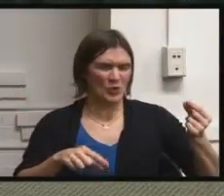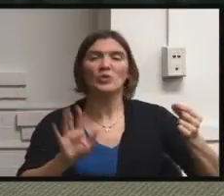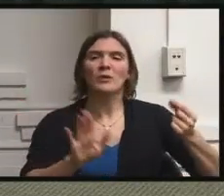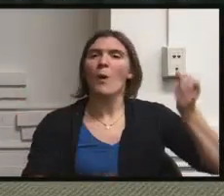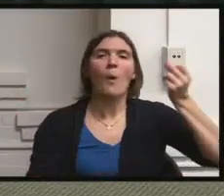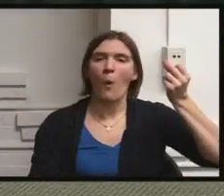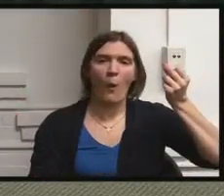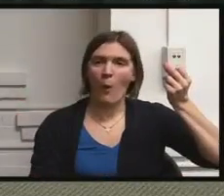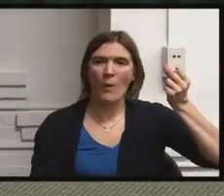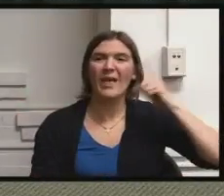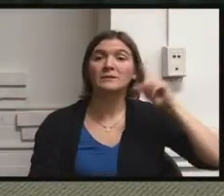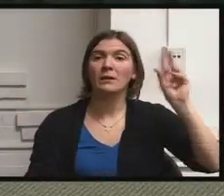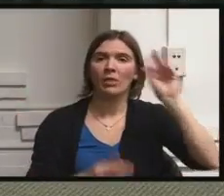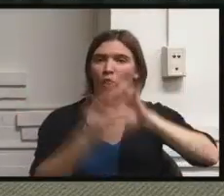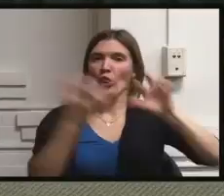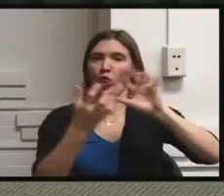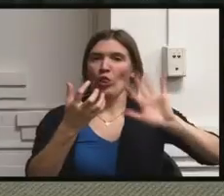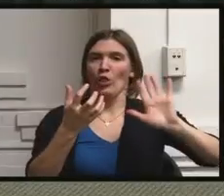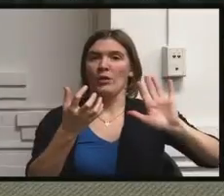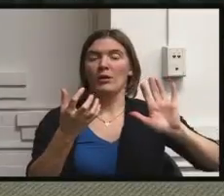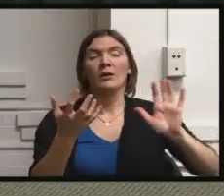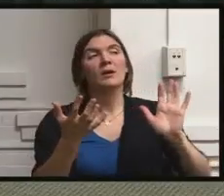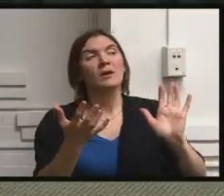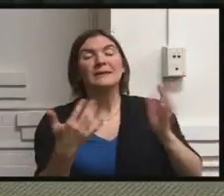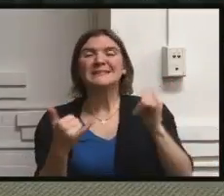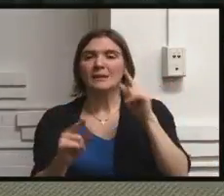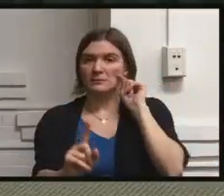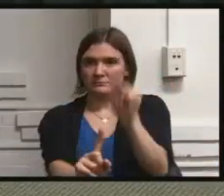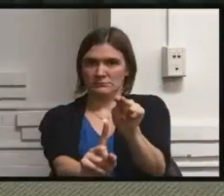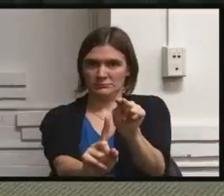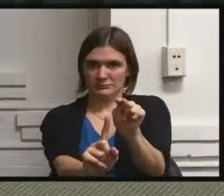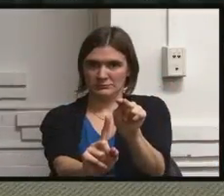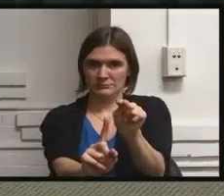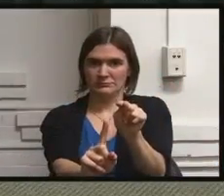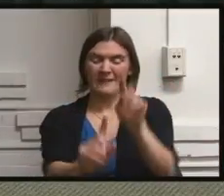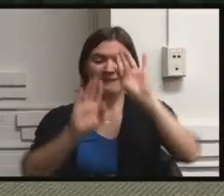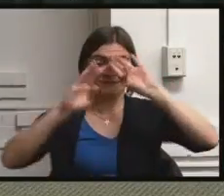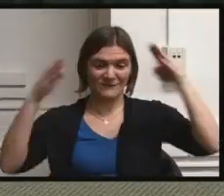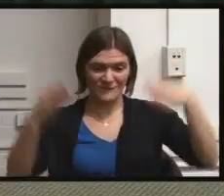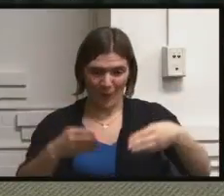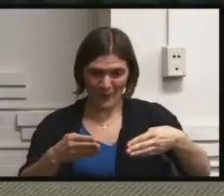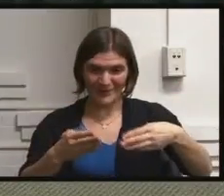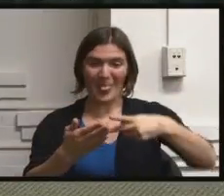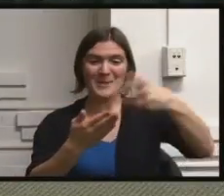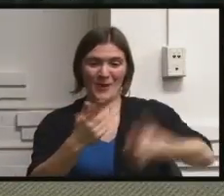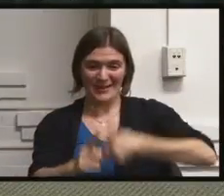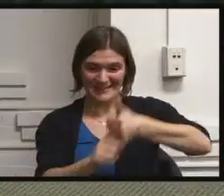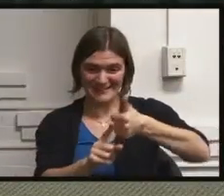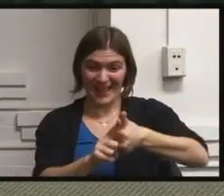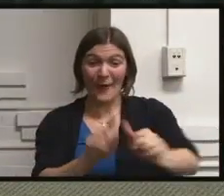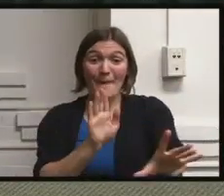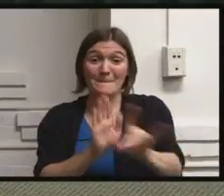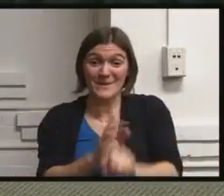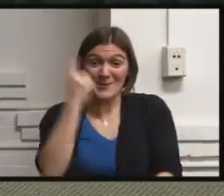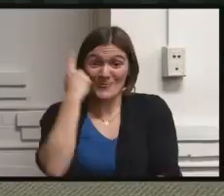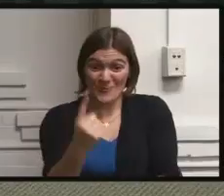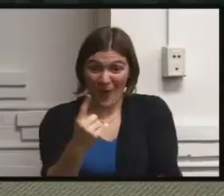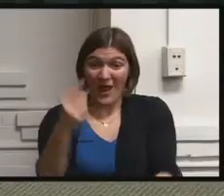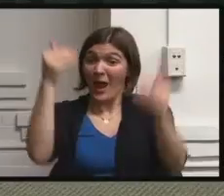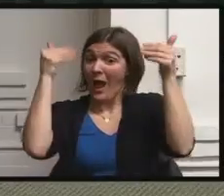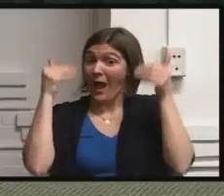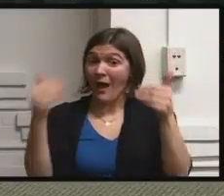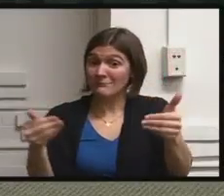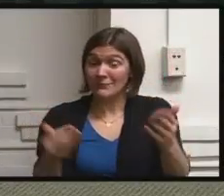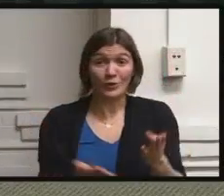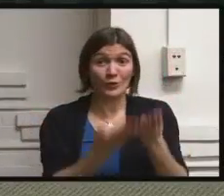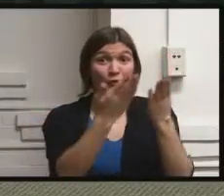think we should stay focused on... It just completes the picture. It does, yeah. But I still think we should stay focused on making a decision and then saying, this